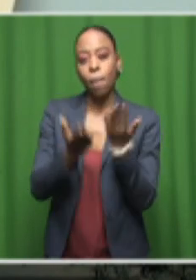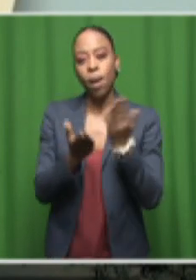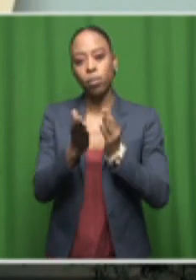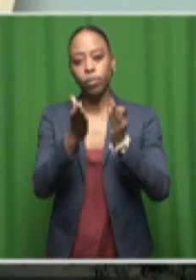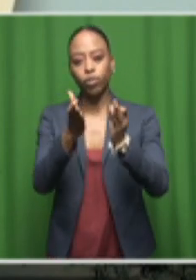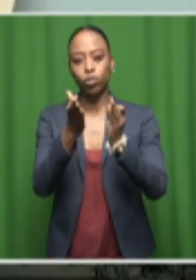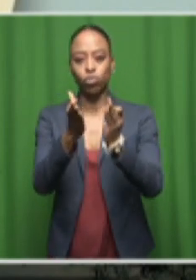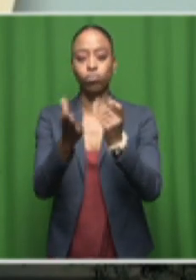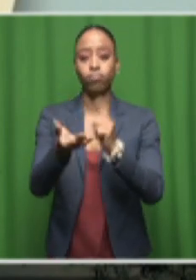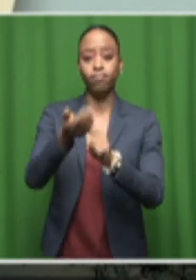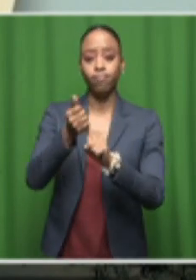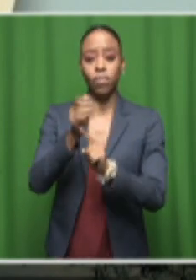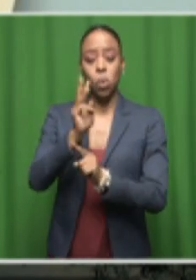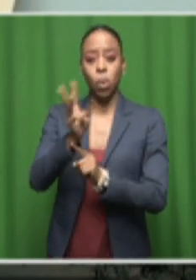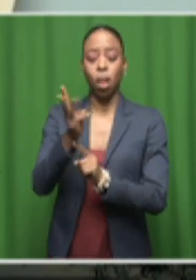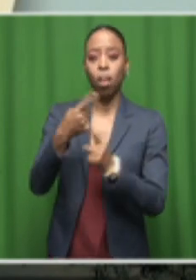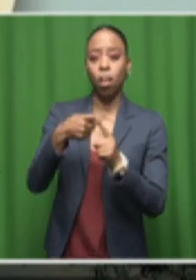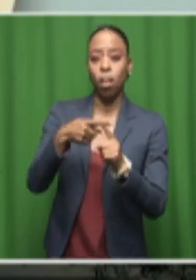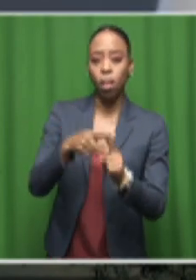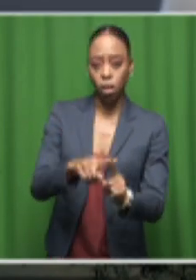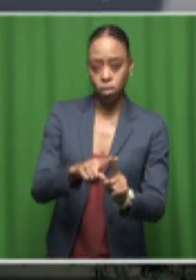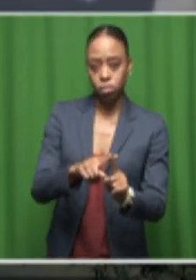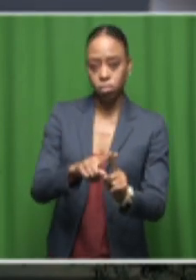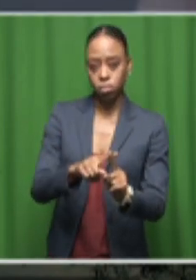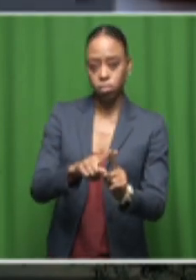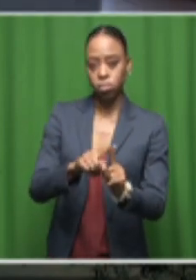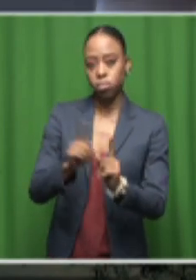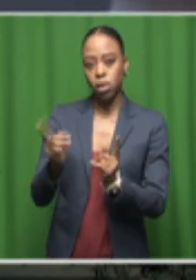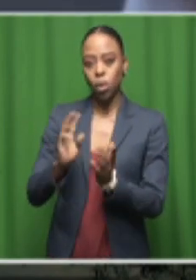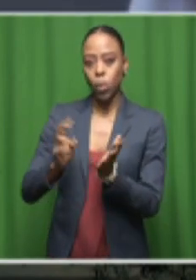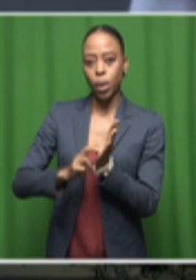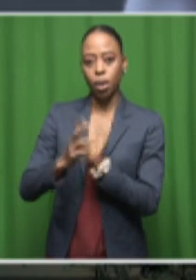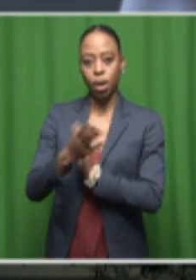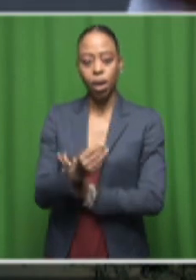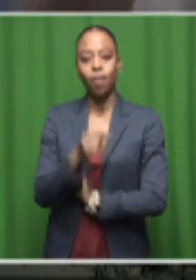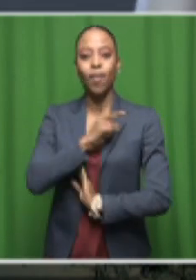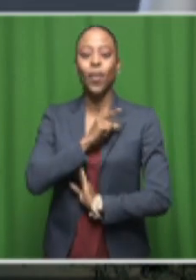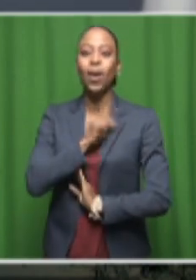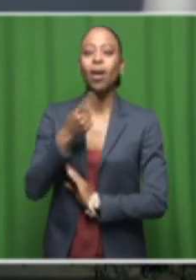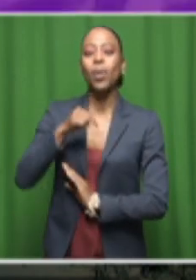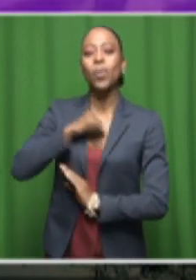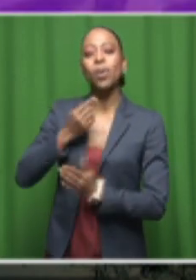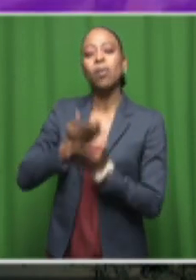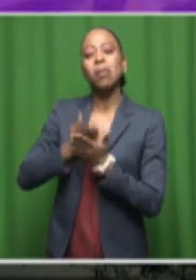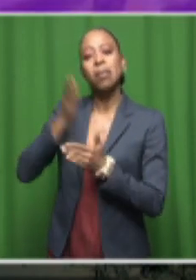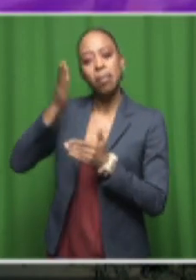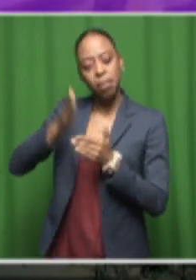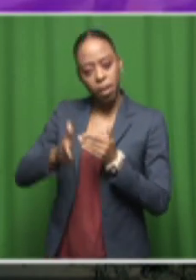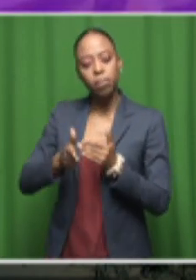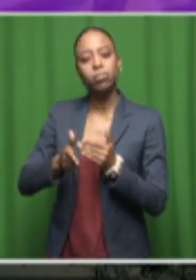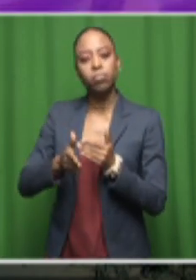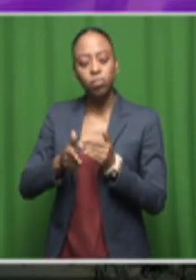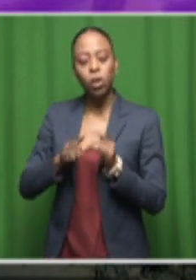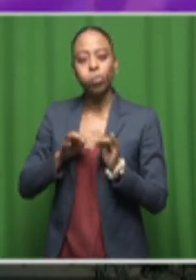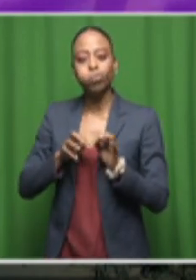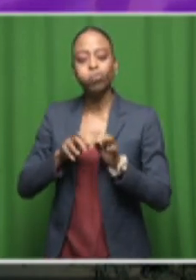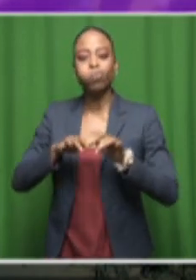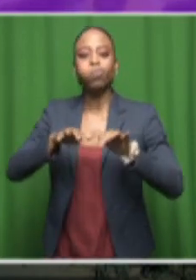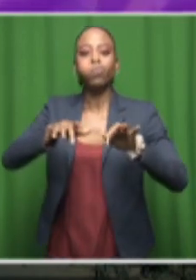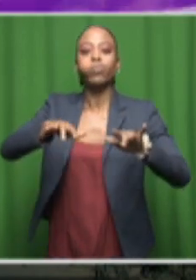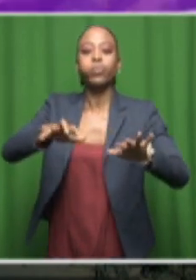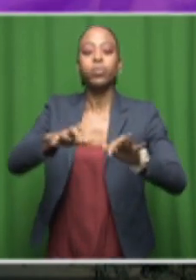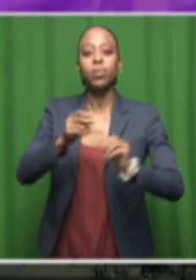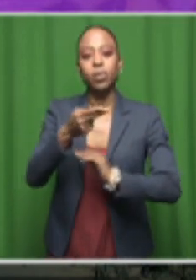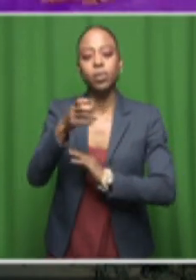we're going to reach the targets that are required for us to end HIV quite soon,